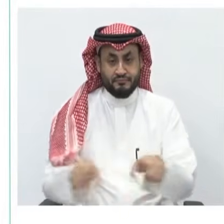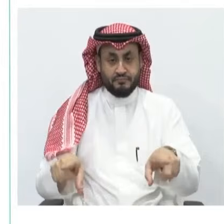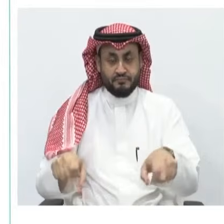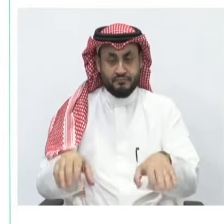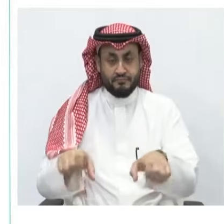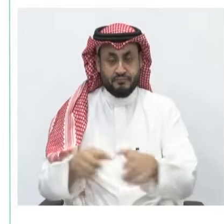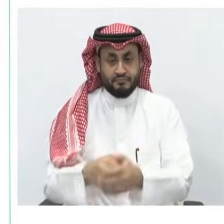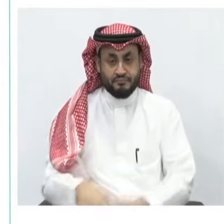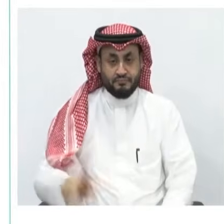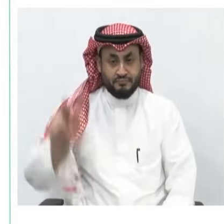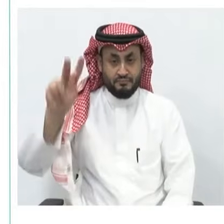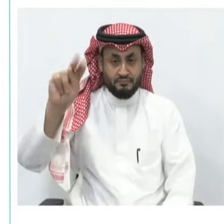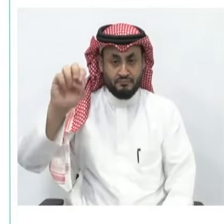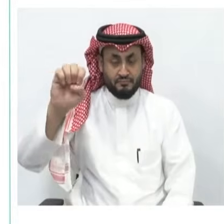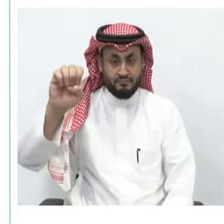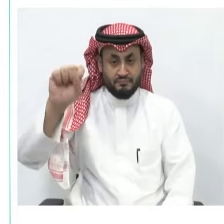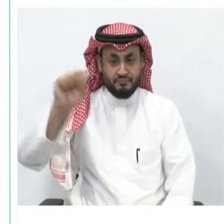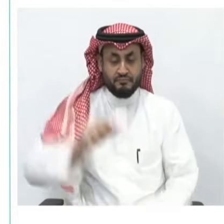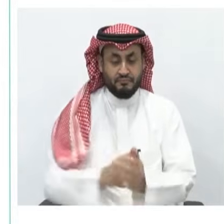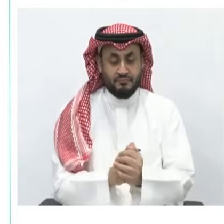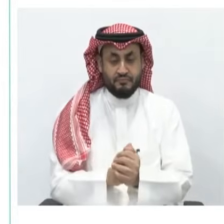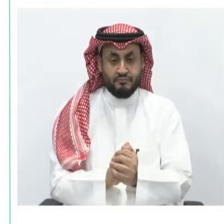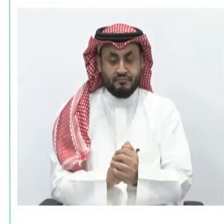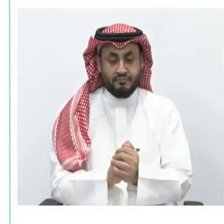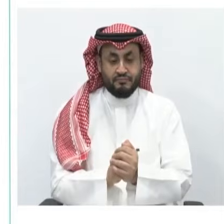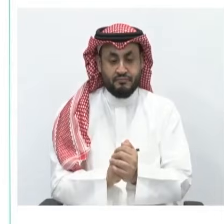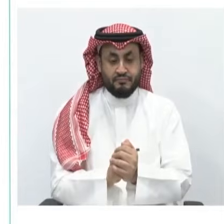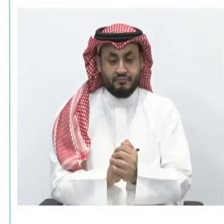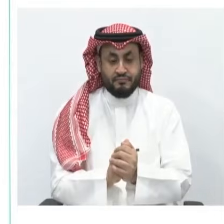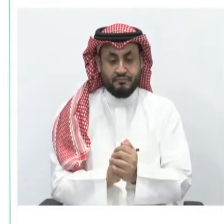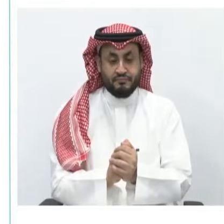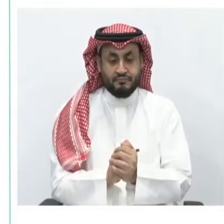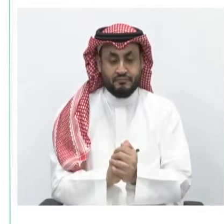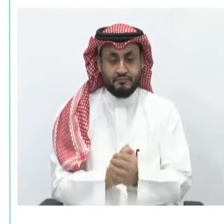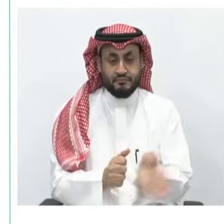Knees, knees, knees, knees.